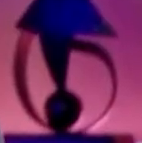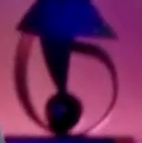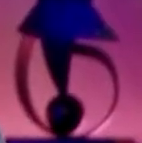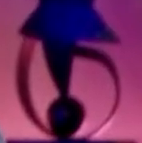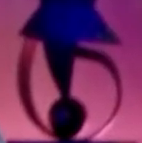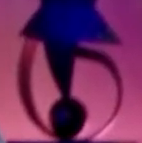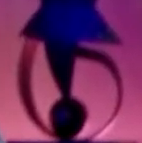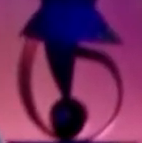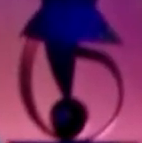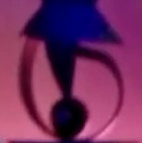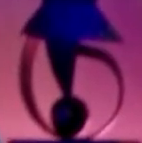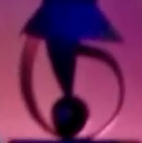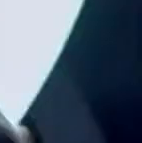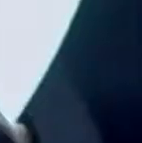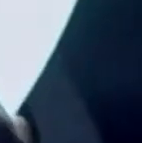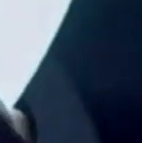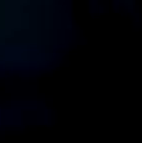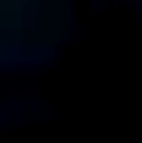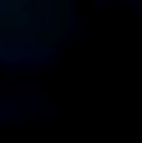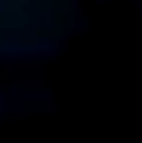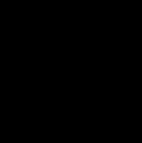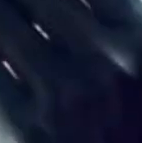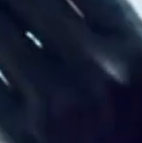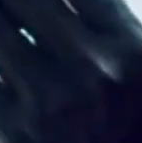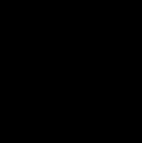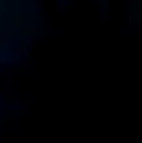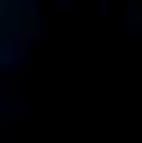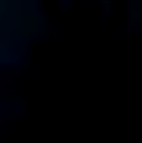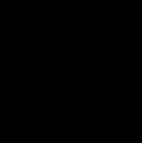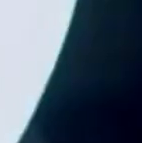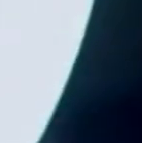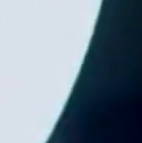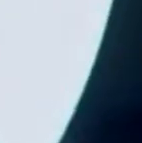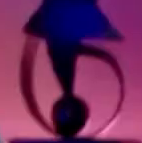are a few more hundred Flacos in Kenya.